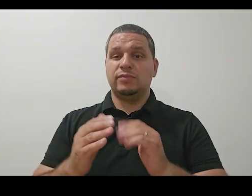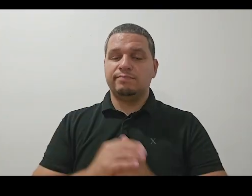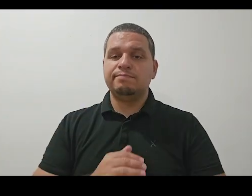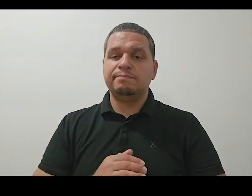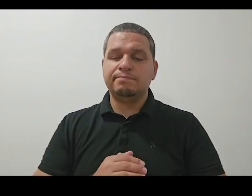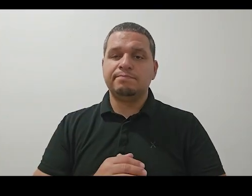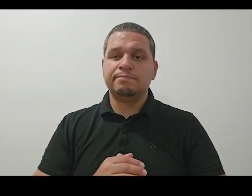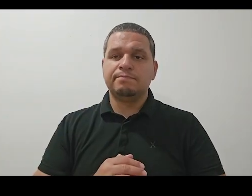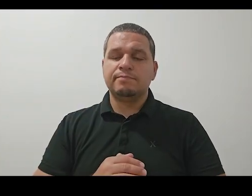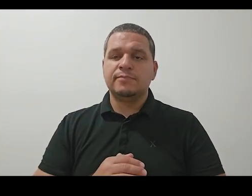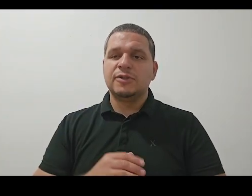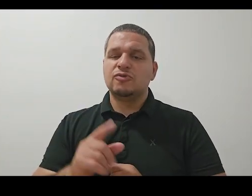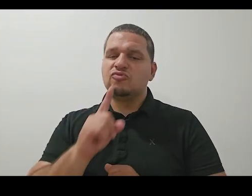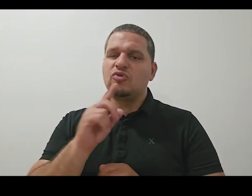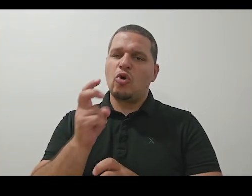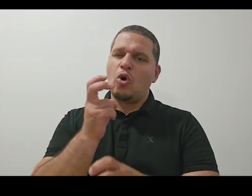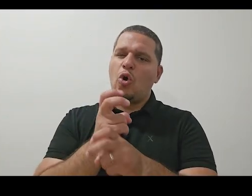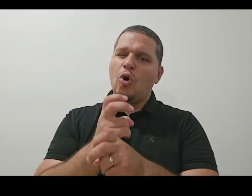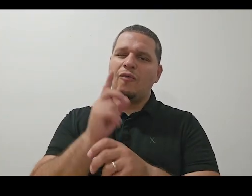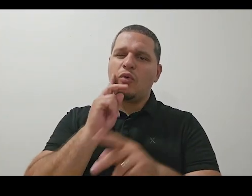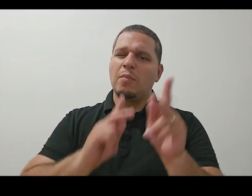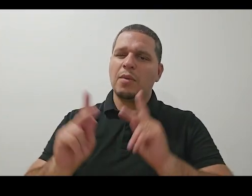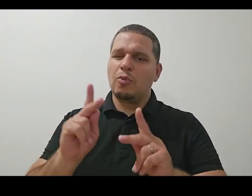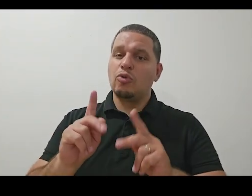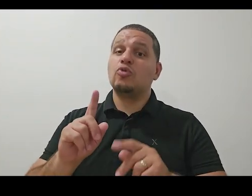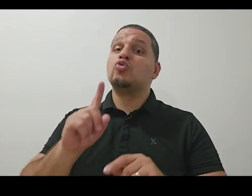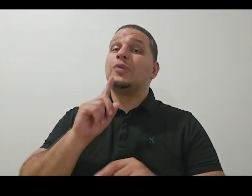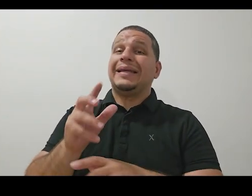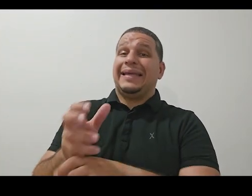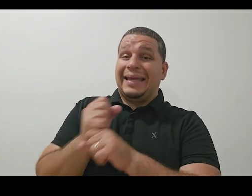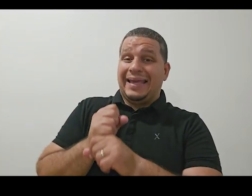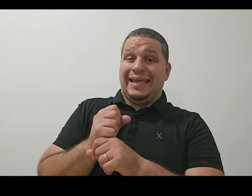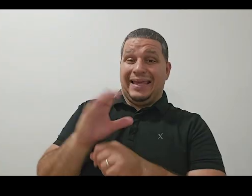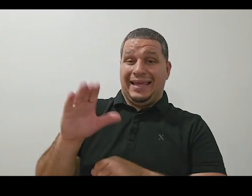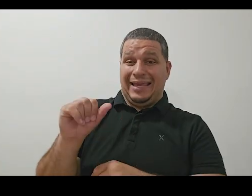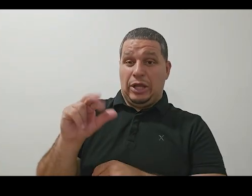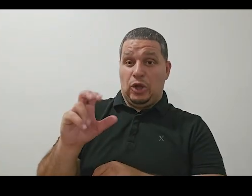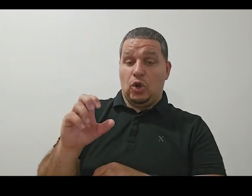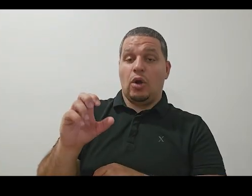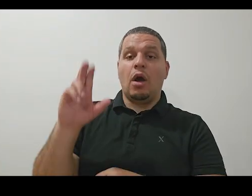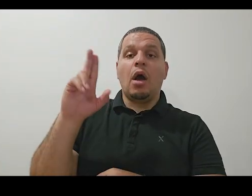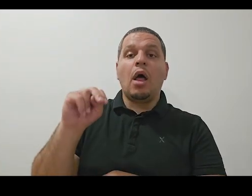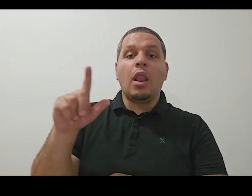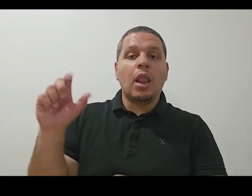um, it's very hard for people to actually get care unless they're very, very severe.